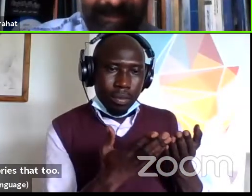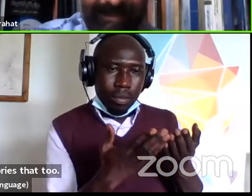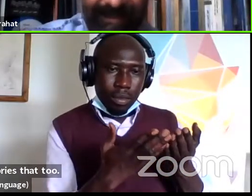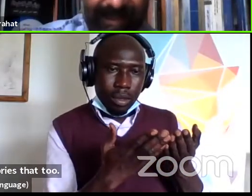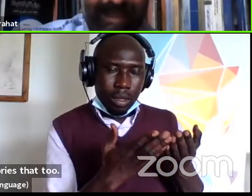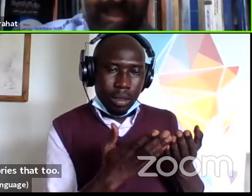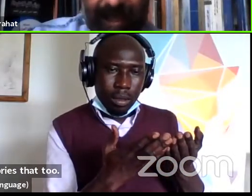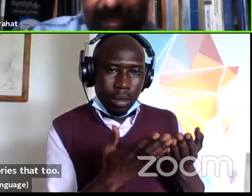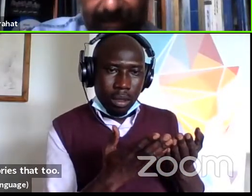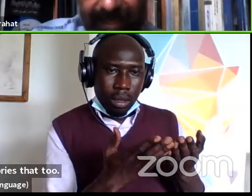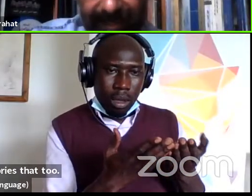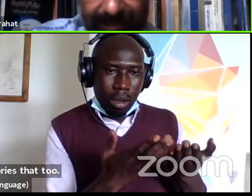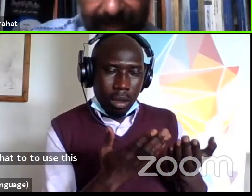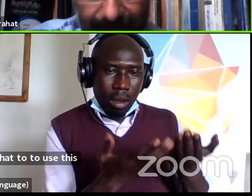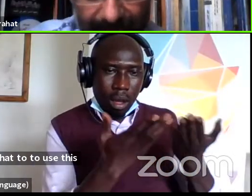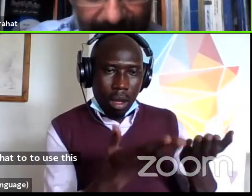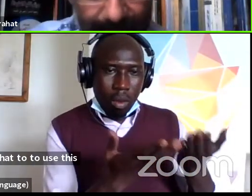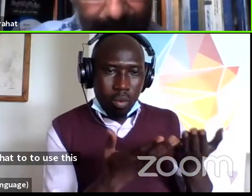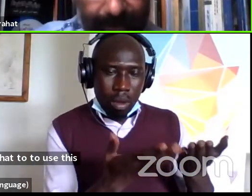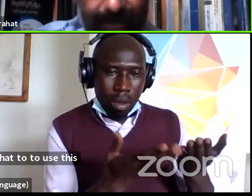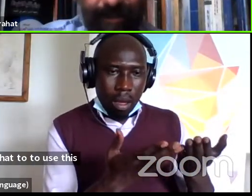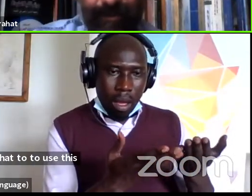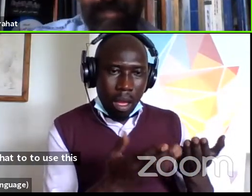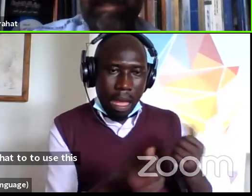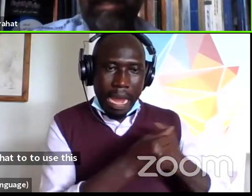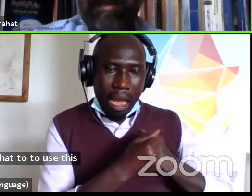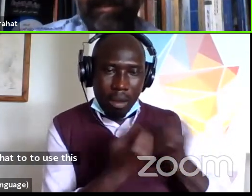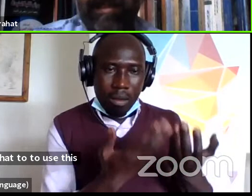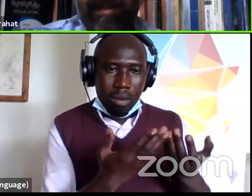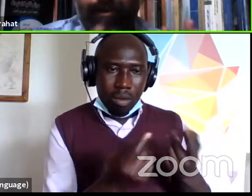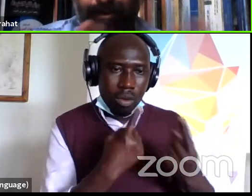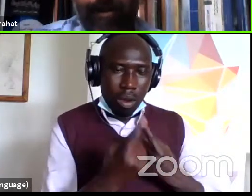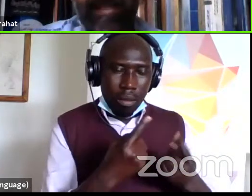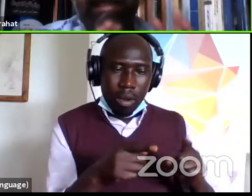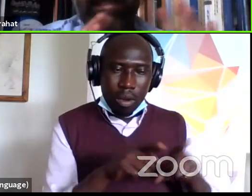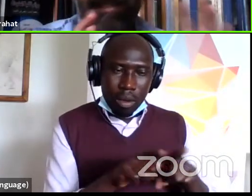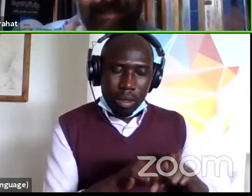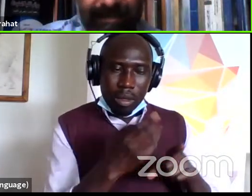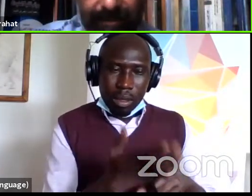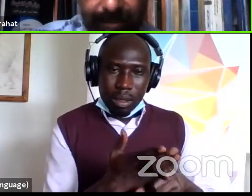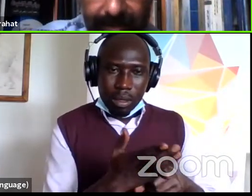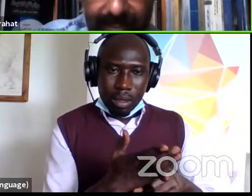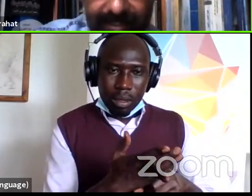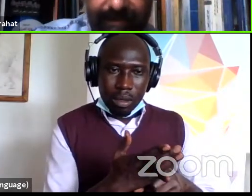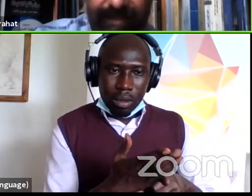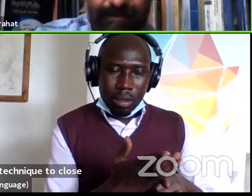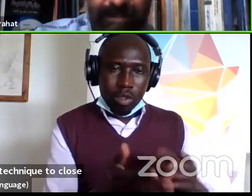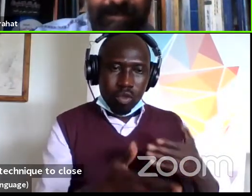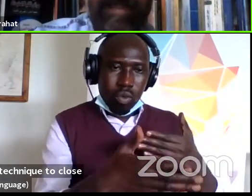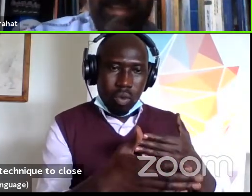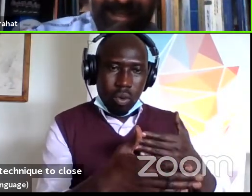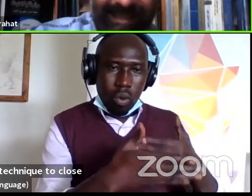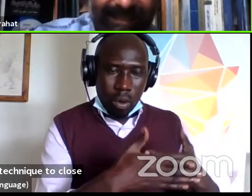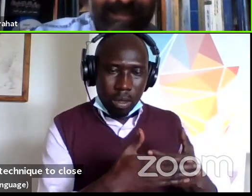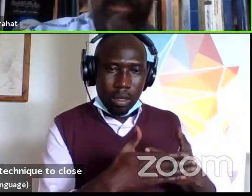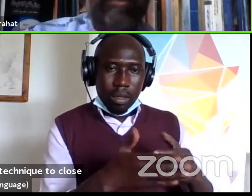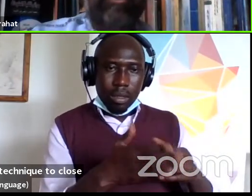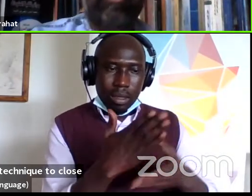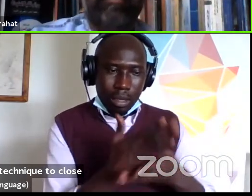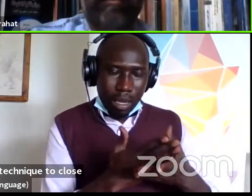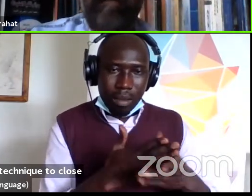technique. I prefer to mention it, or call it as technique to close the civic space